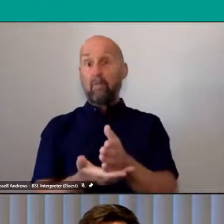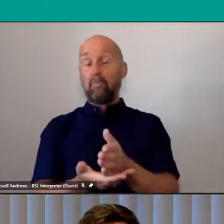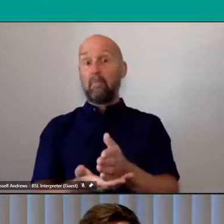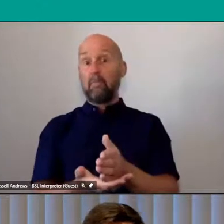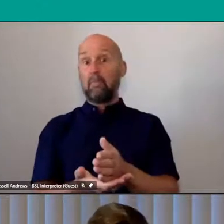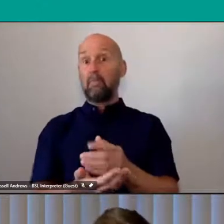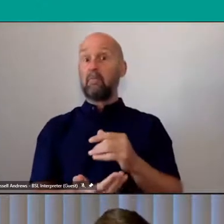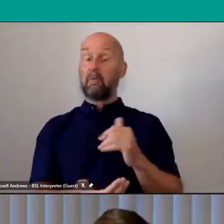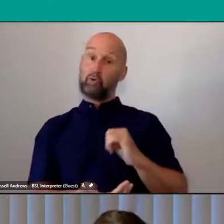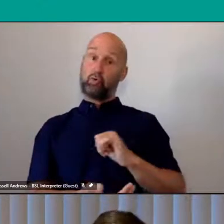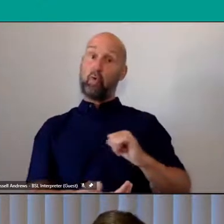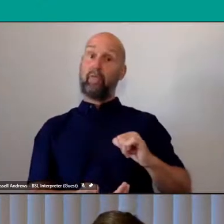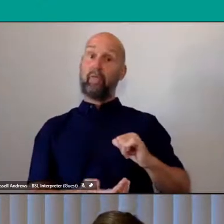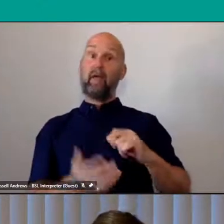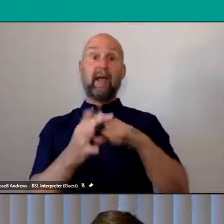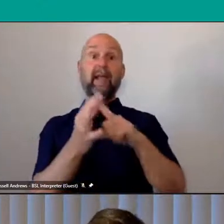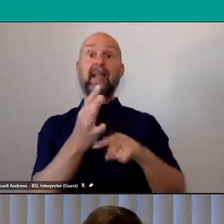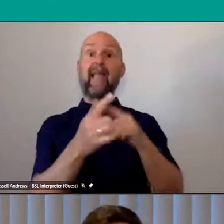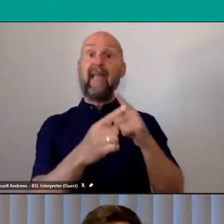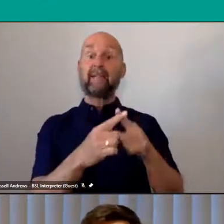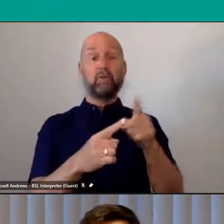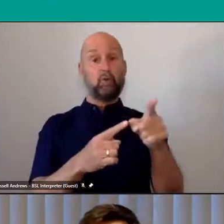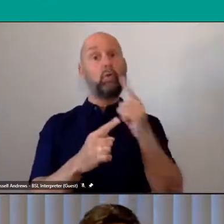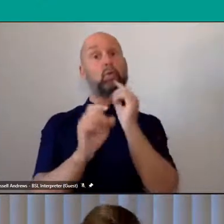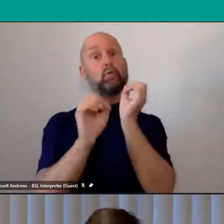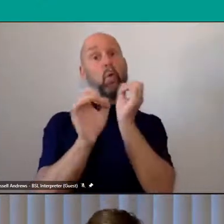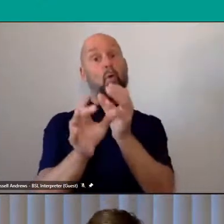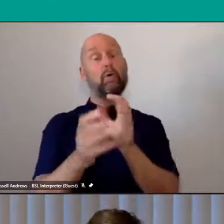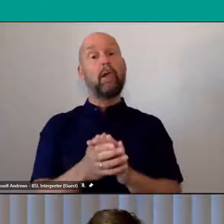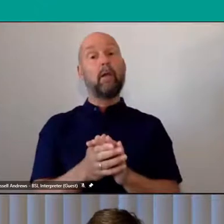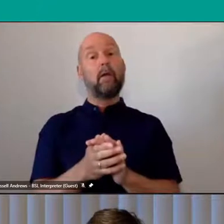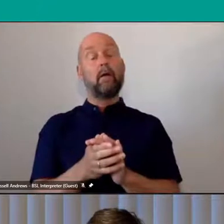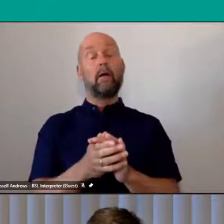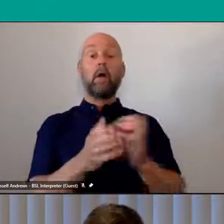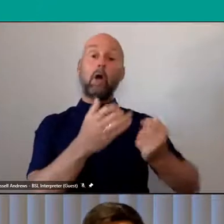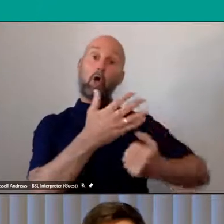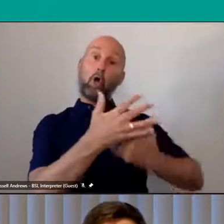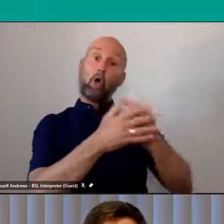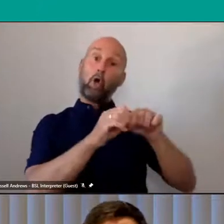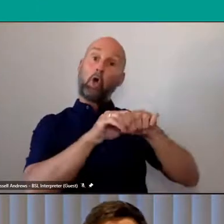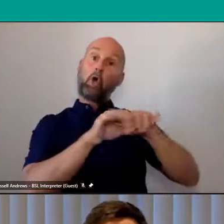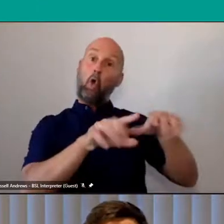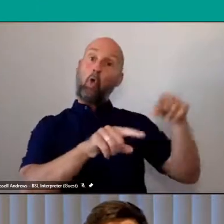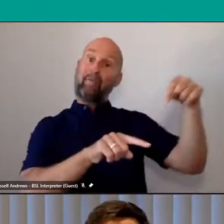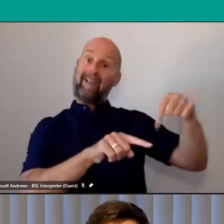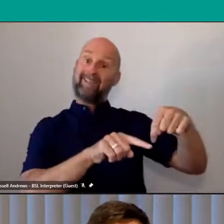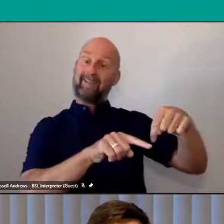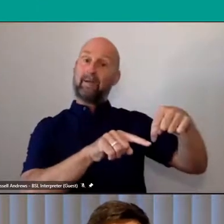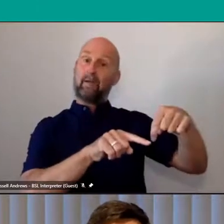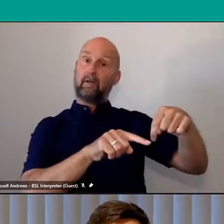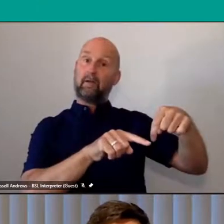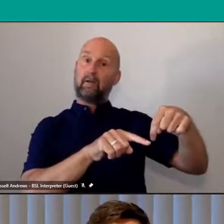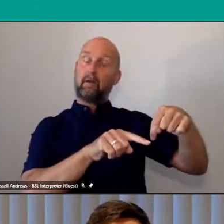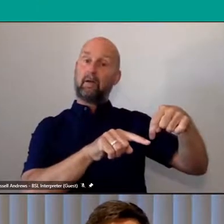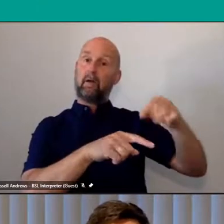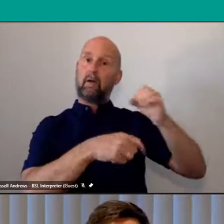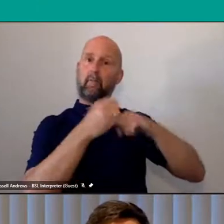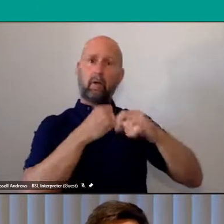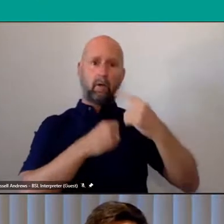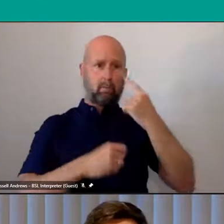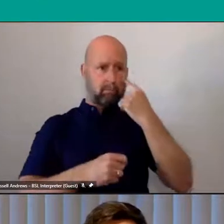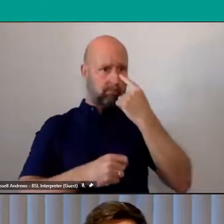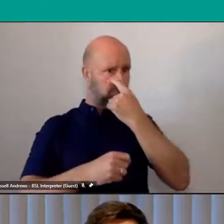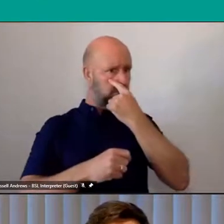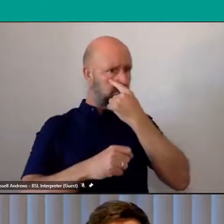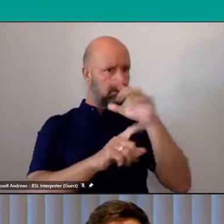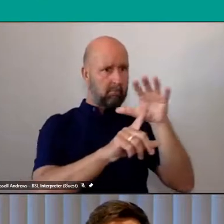and Kate, you expressed this in your foreword, that the pandemic has exposed something that is